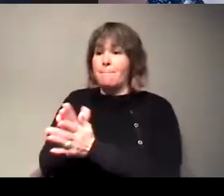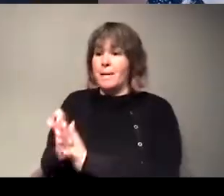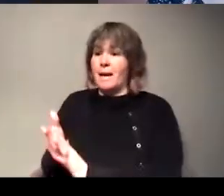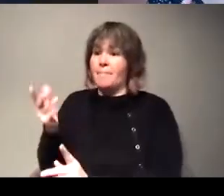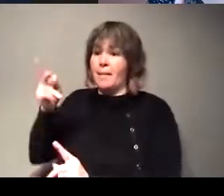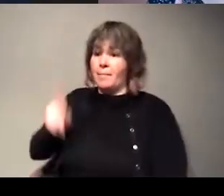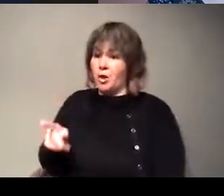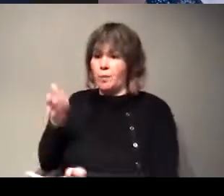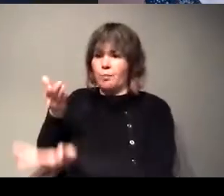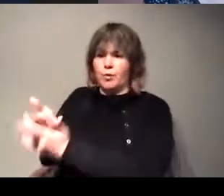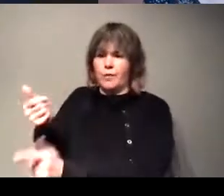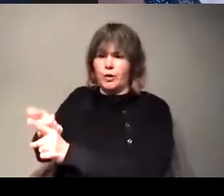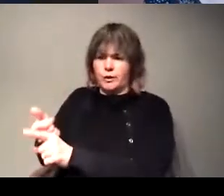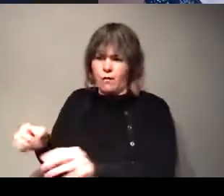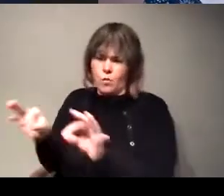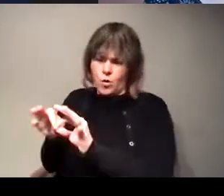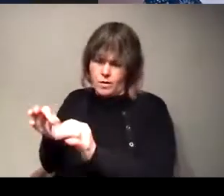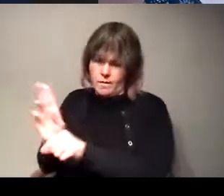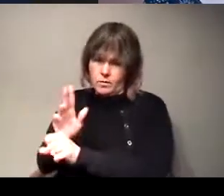of being able to use the Force.